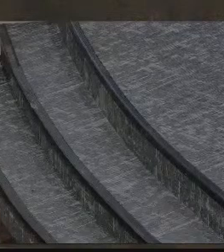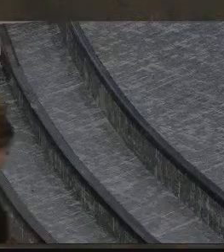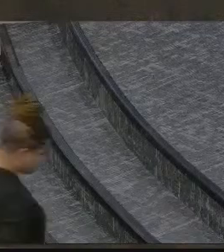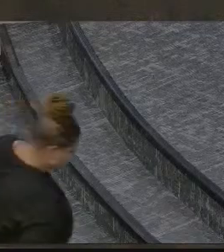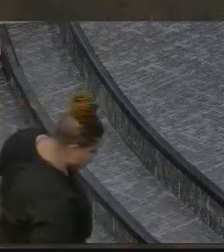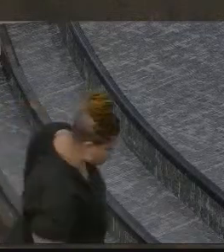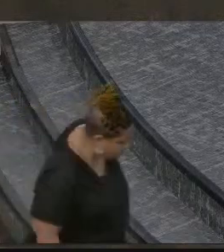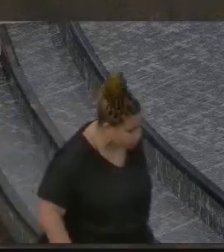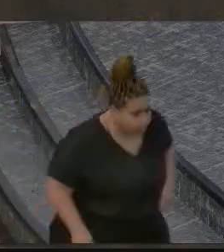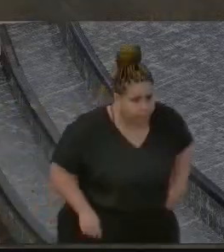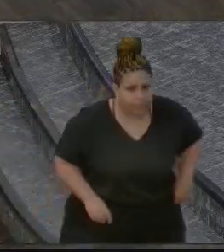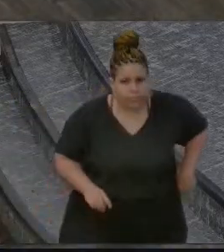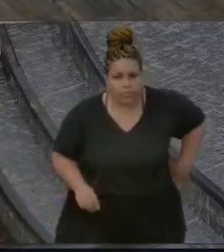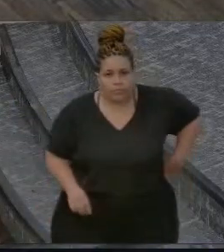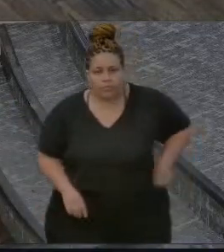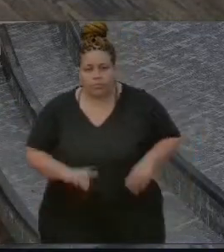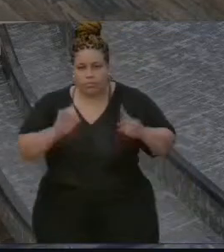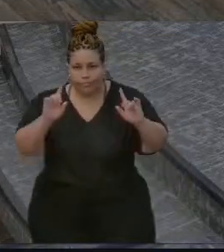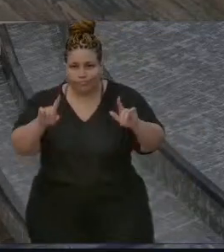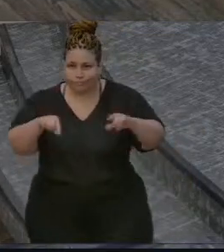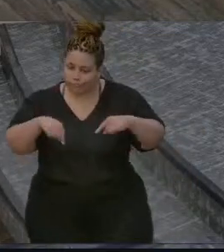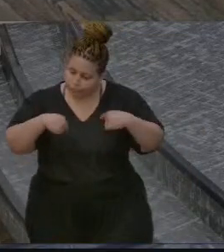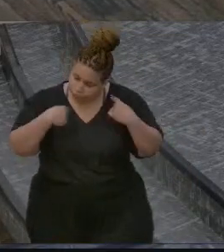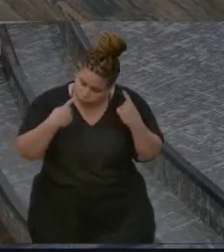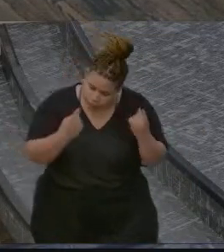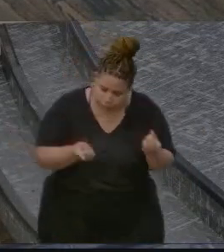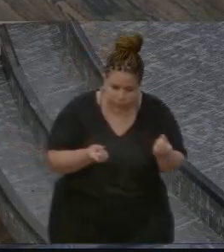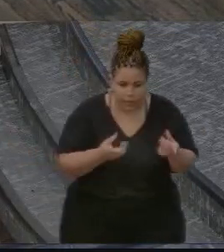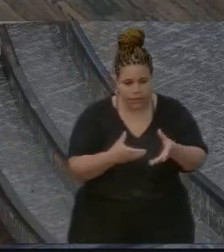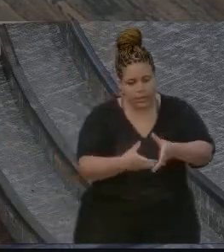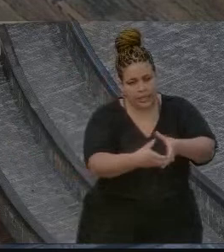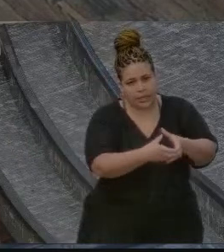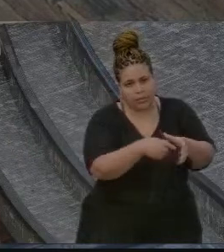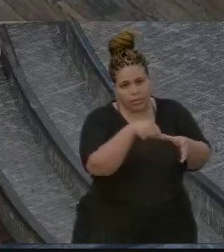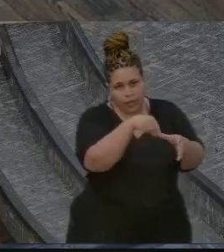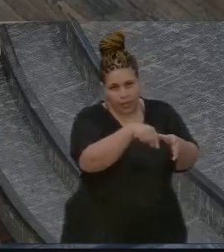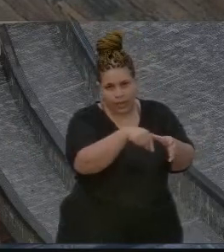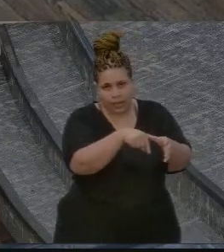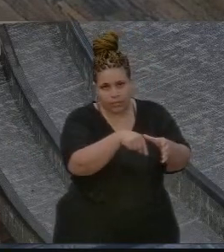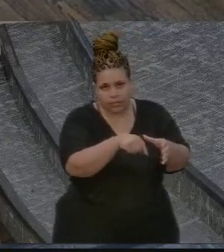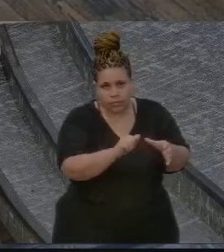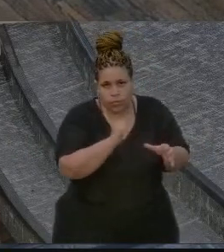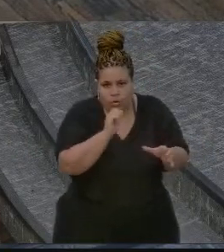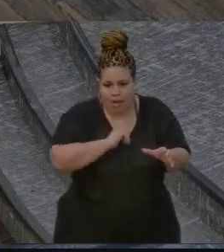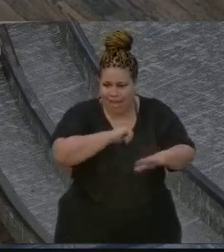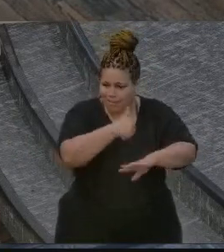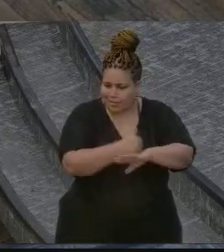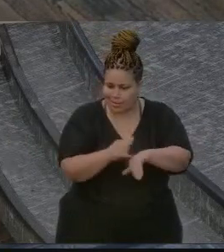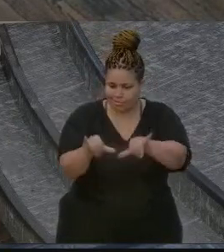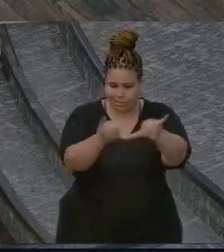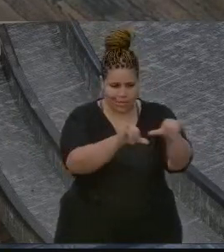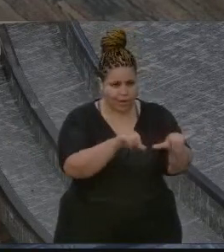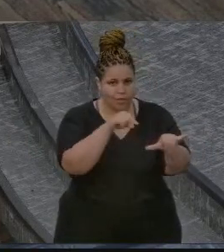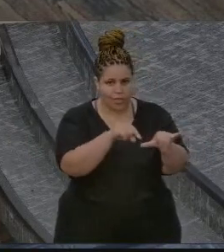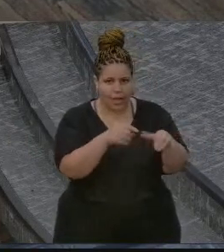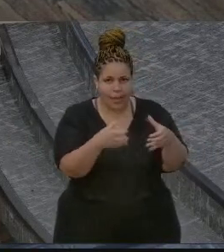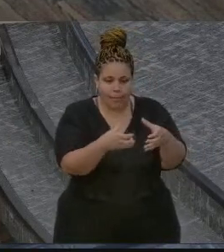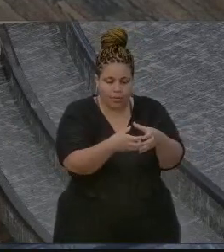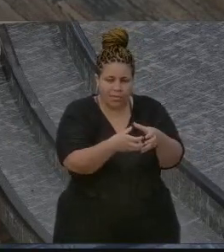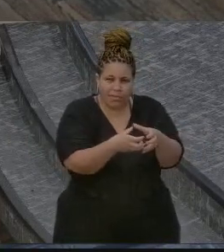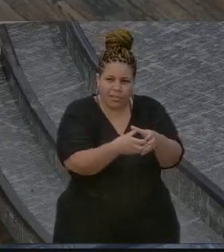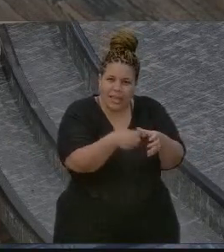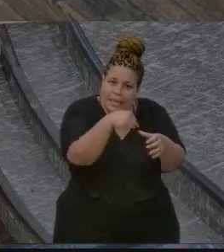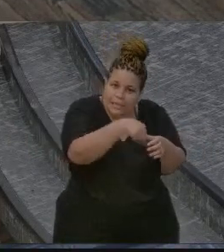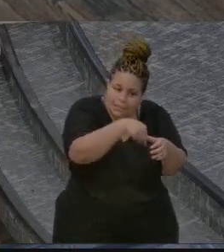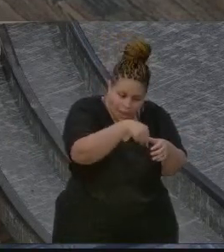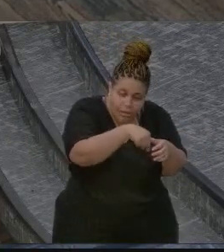itself, there's no set standard for what the container should be. But the contents in it, there are